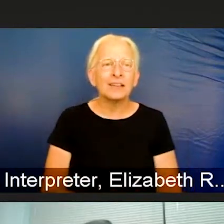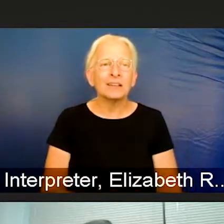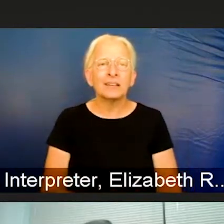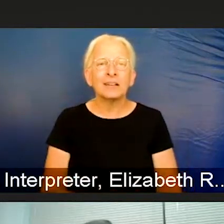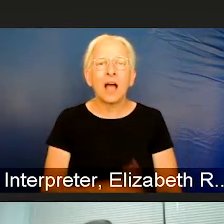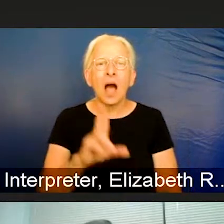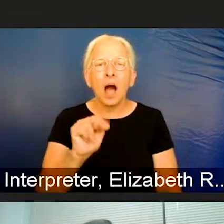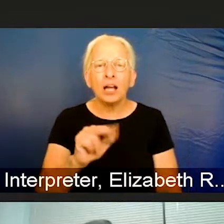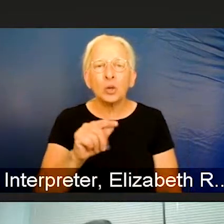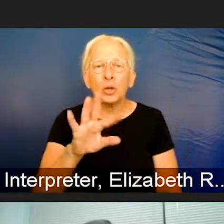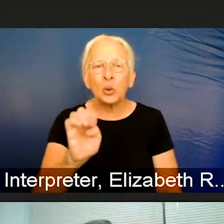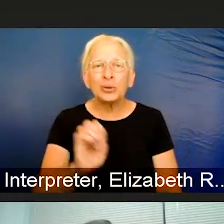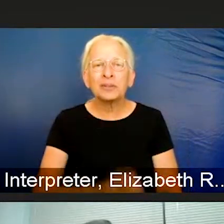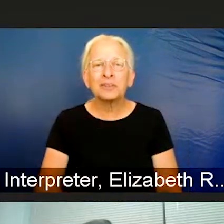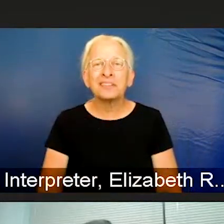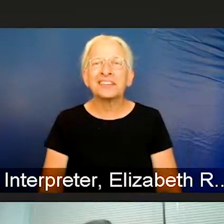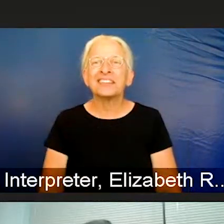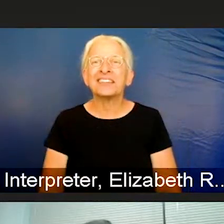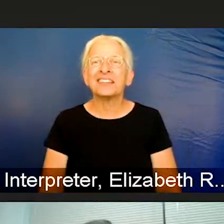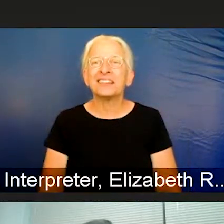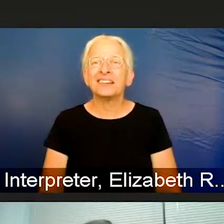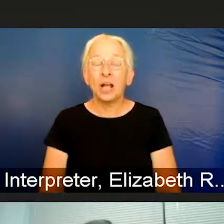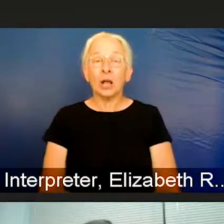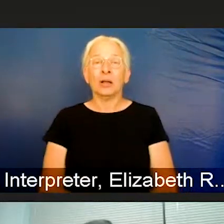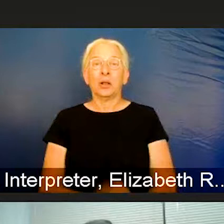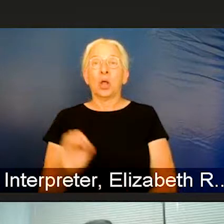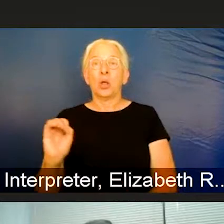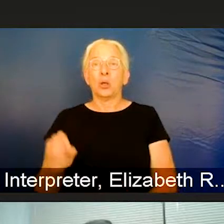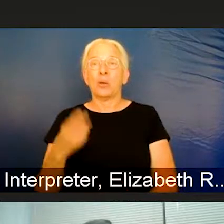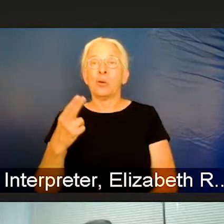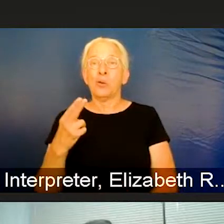Unmute, Delia. Wow.